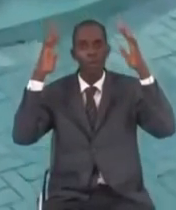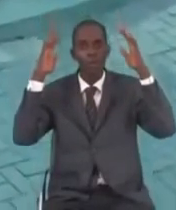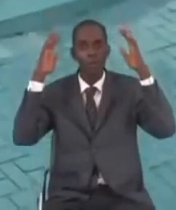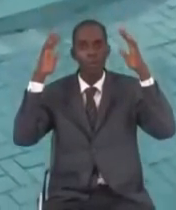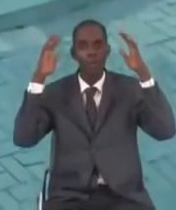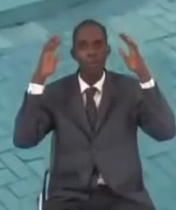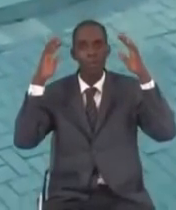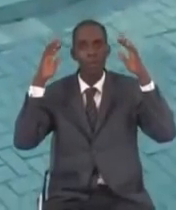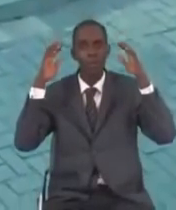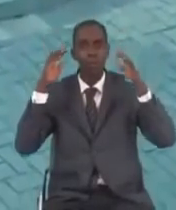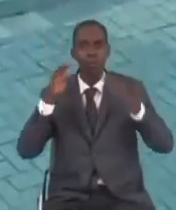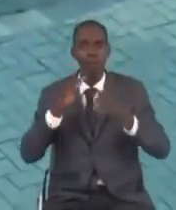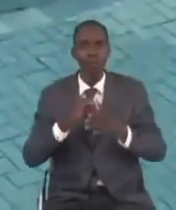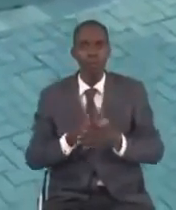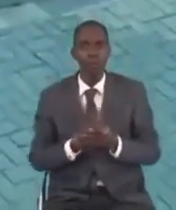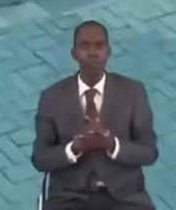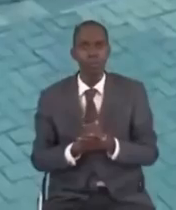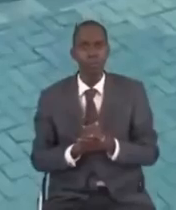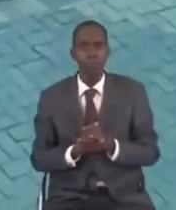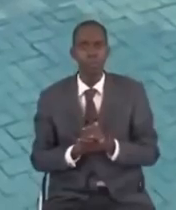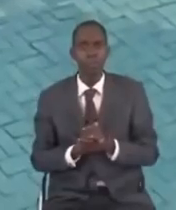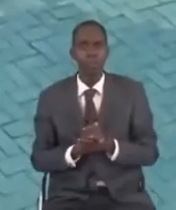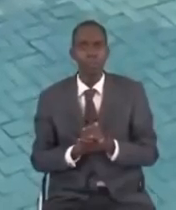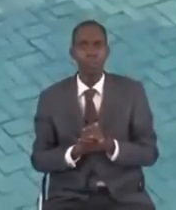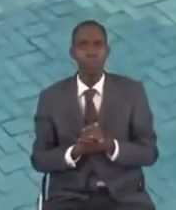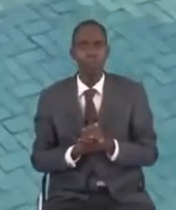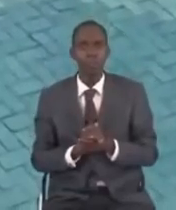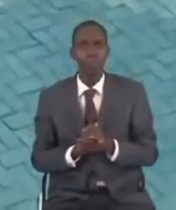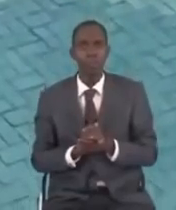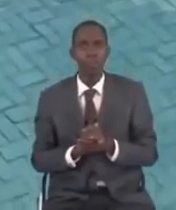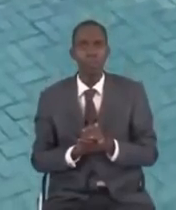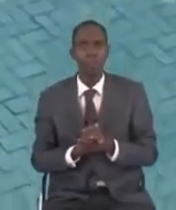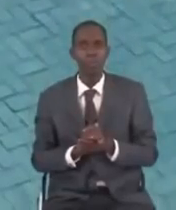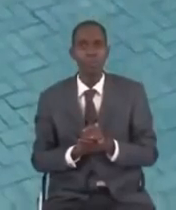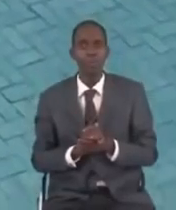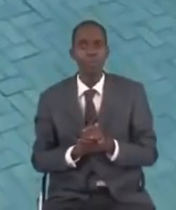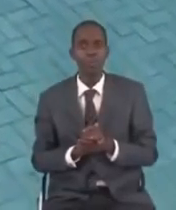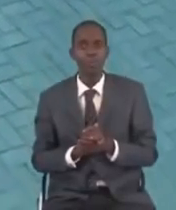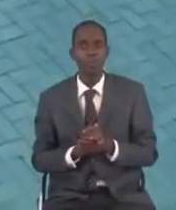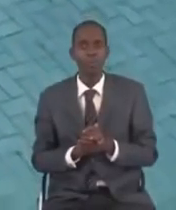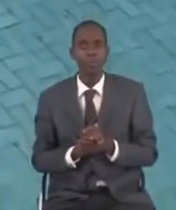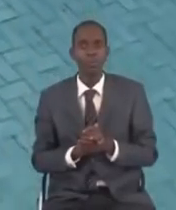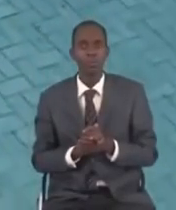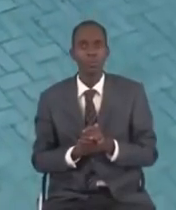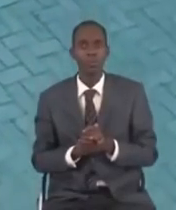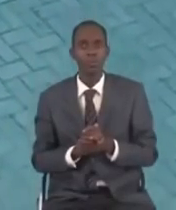hope. Bum bum bada bada bum bum. Bum bum bada bada bum bum.